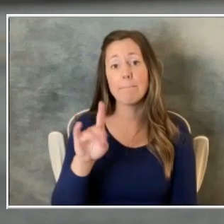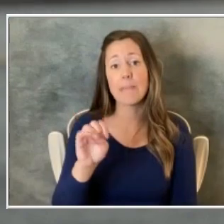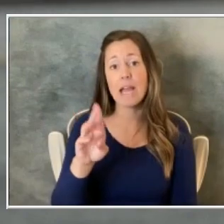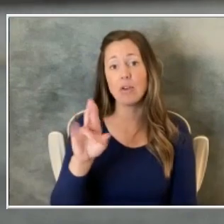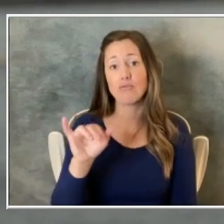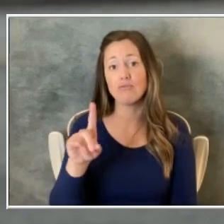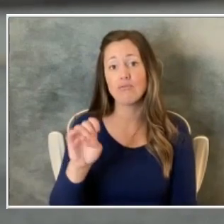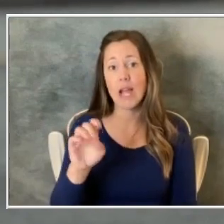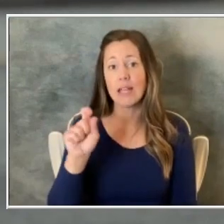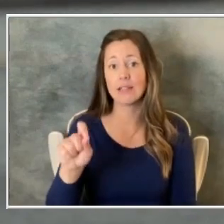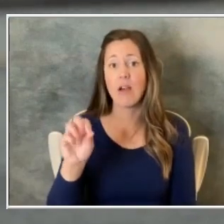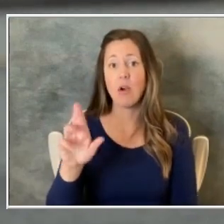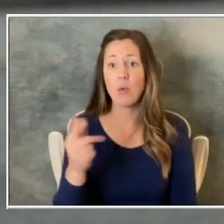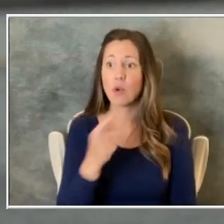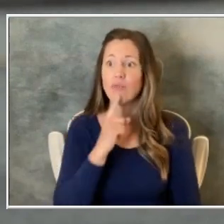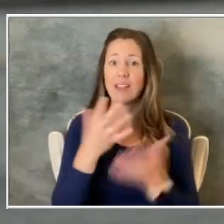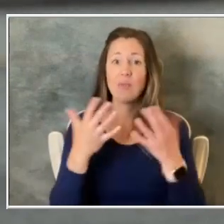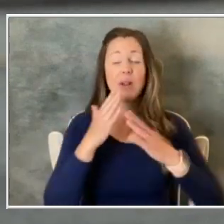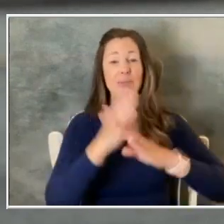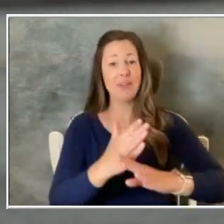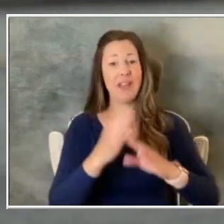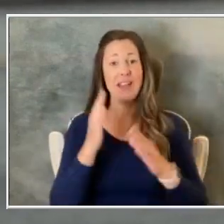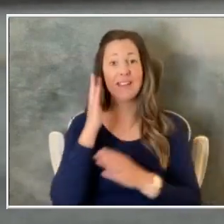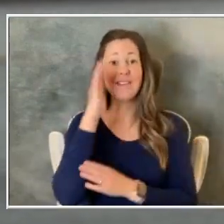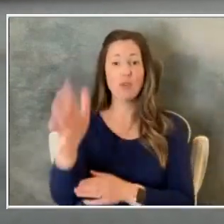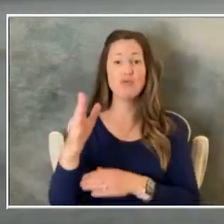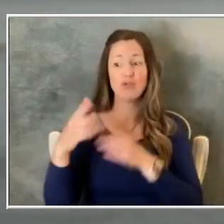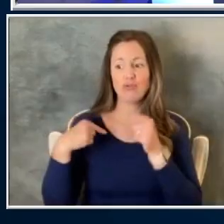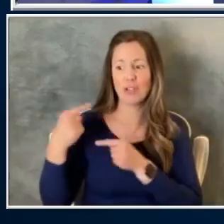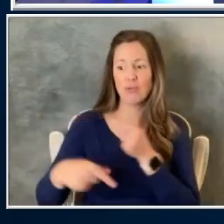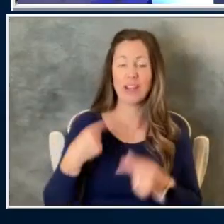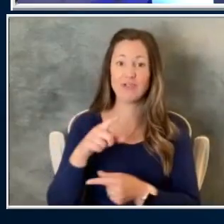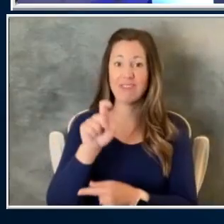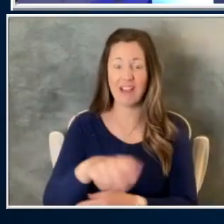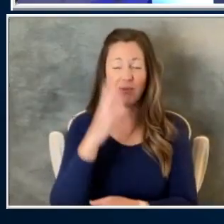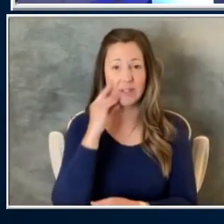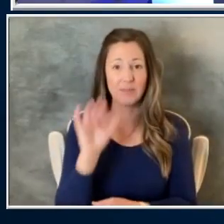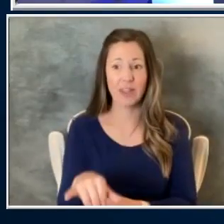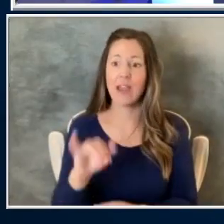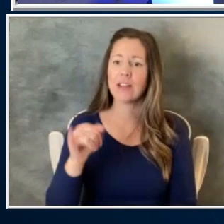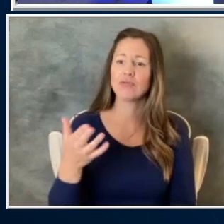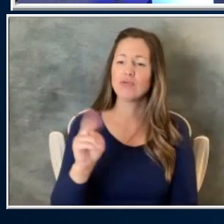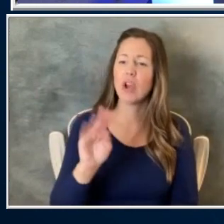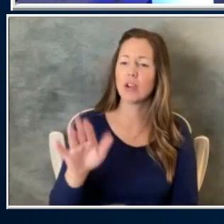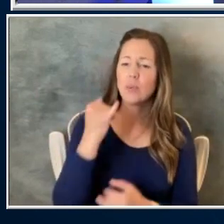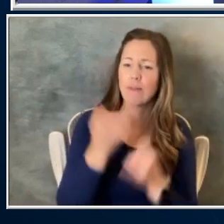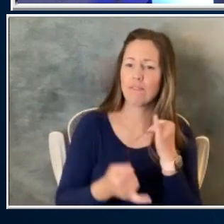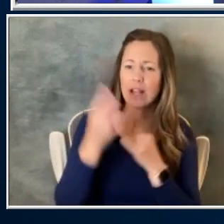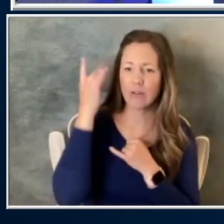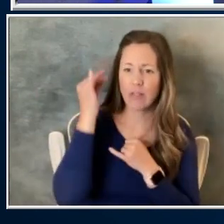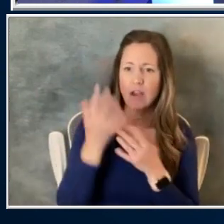prevent future generations from having to go through this. John, what's the takeaway today?